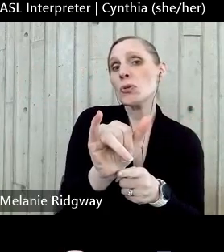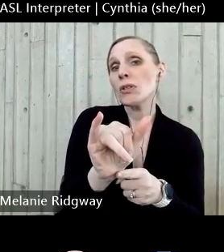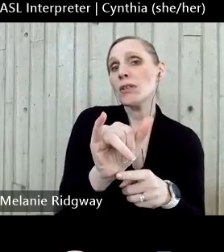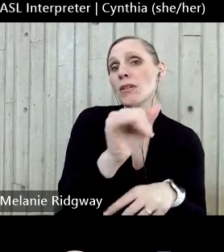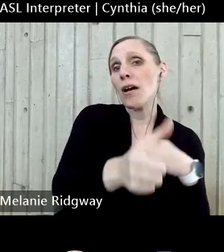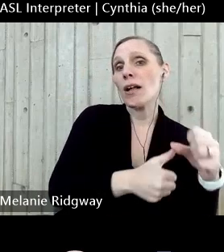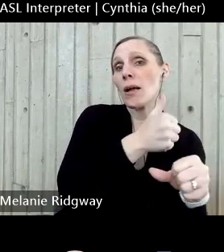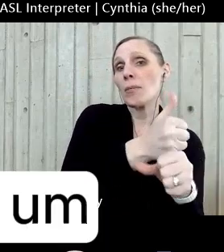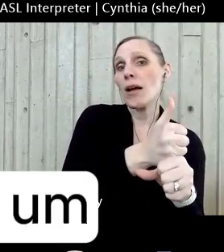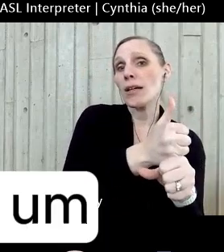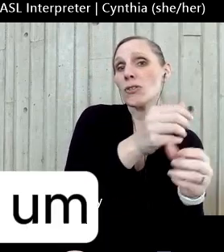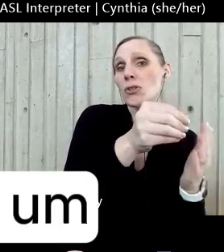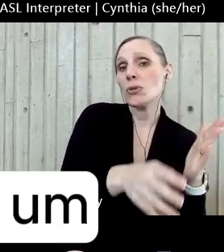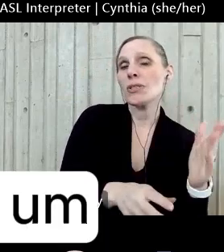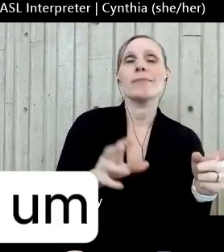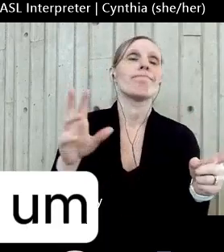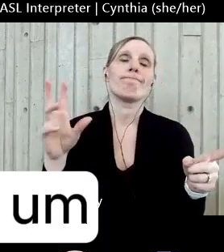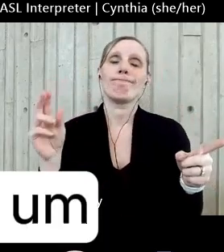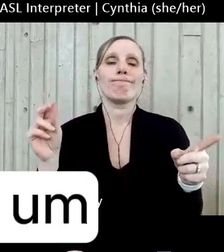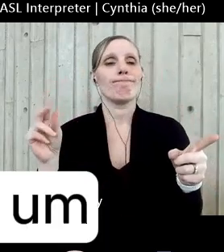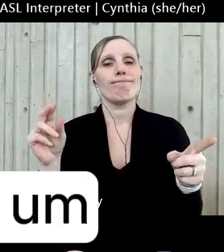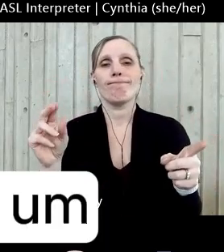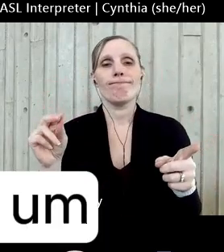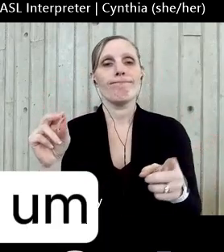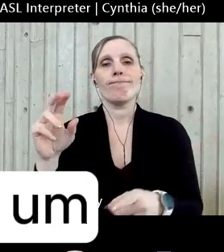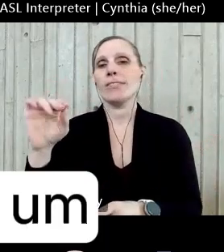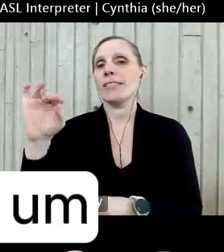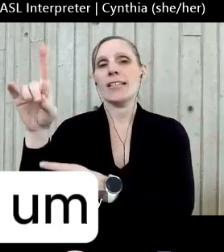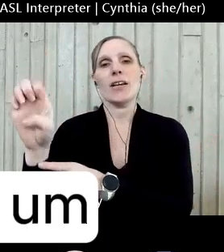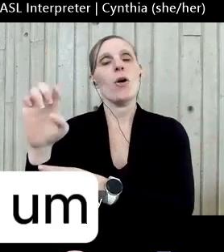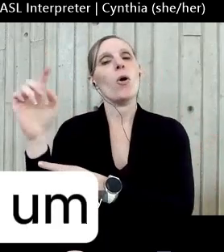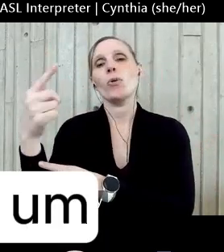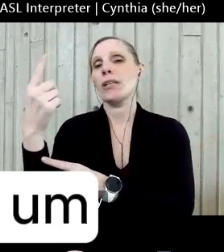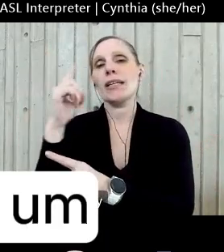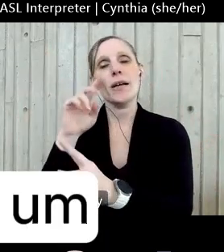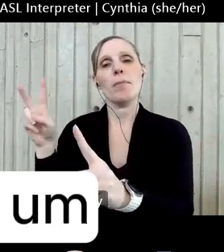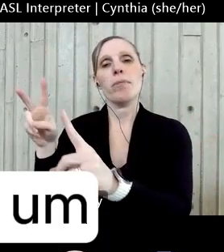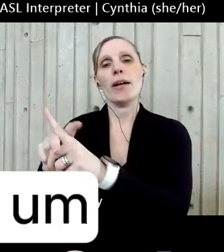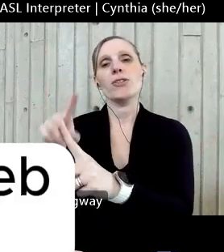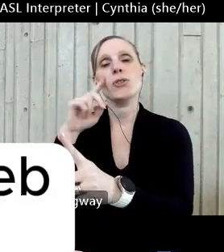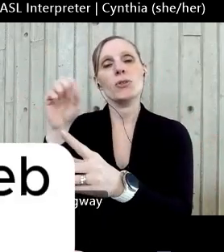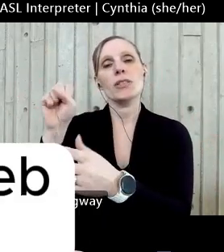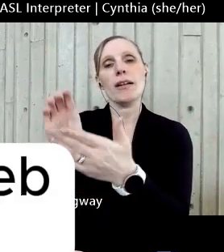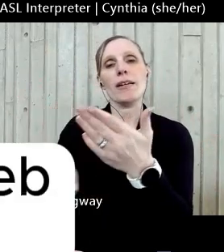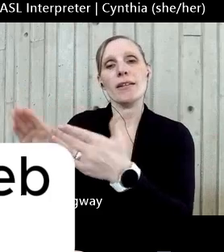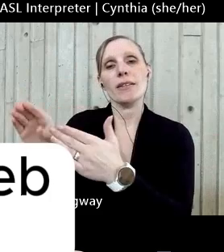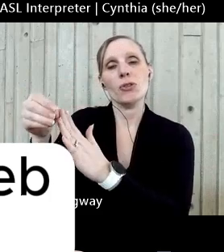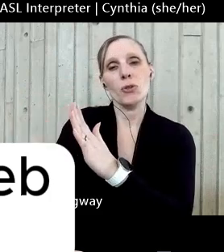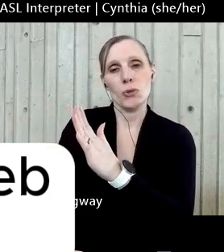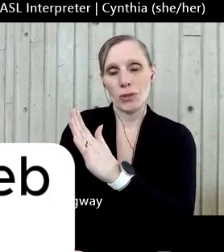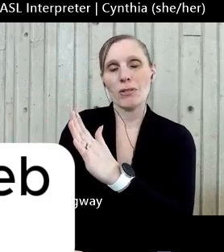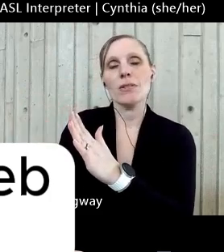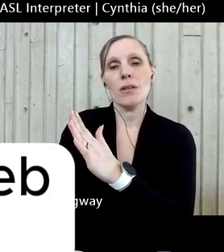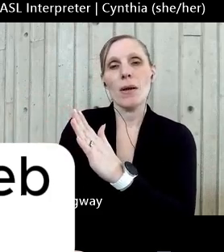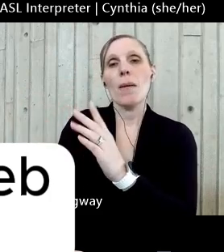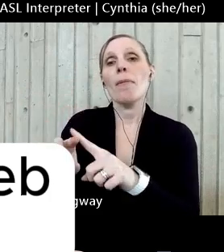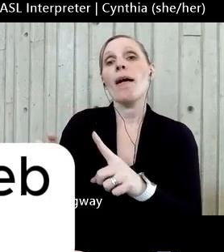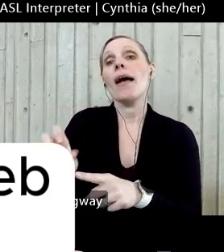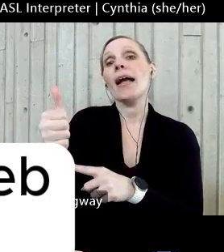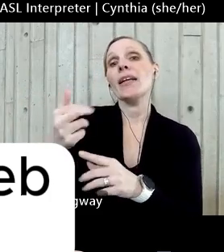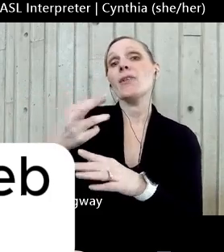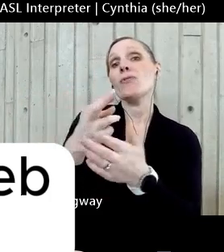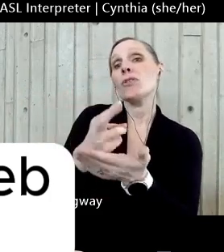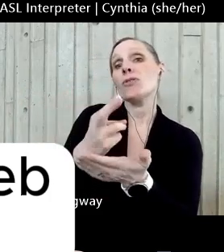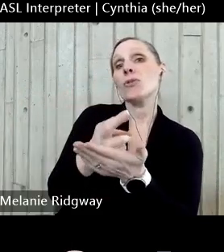this would be a service that would be exclusive to Seneca students. But any of the resources that are on